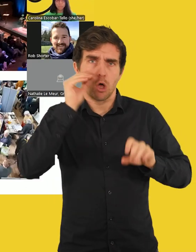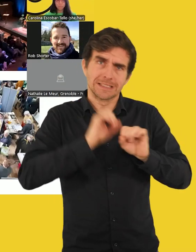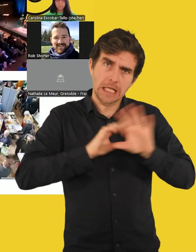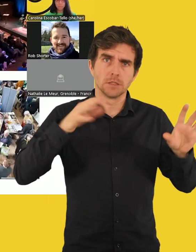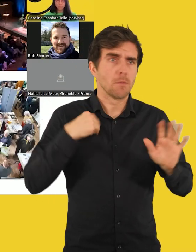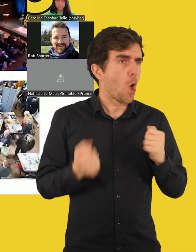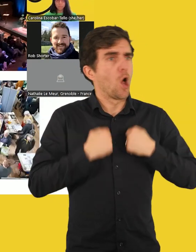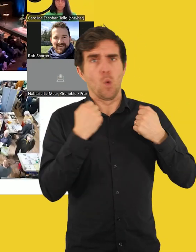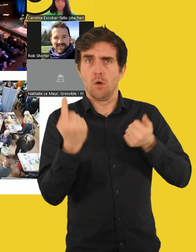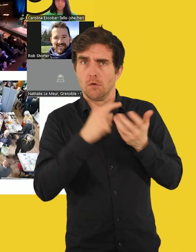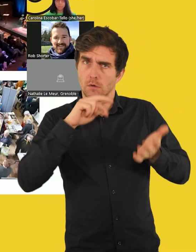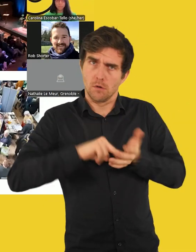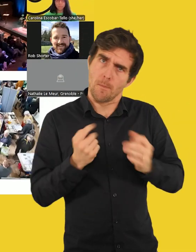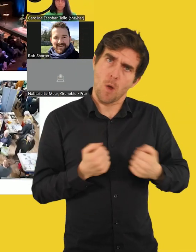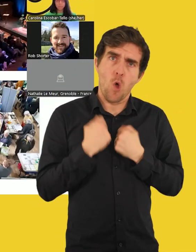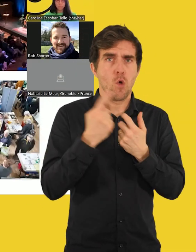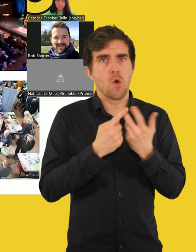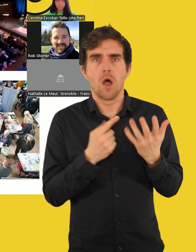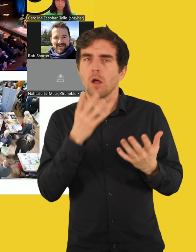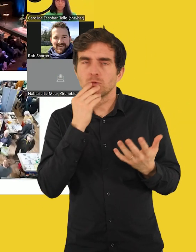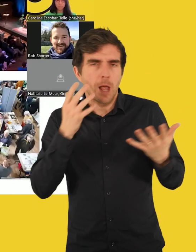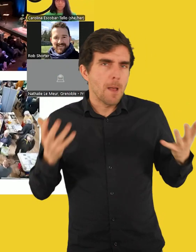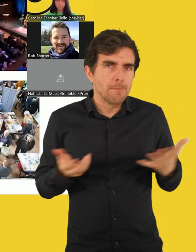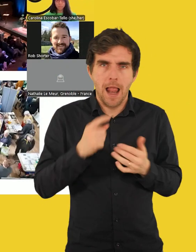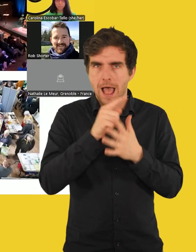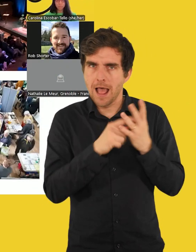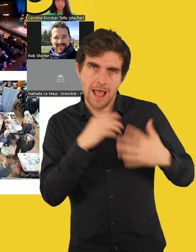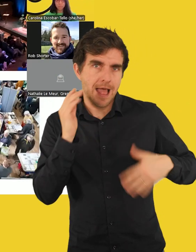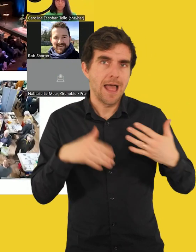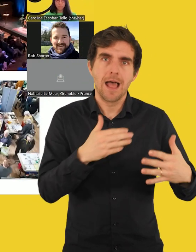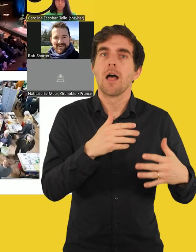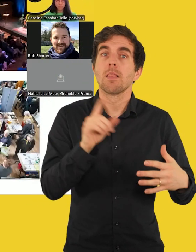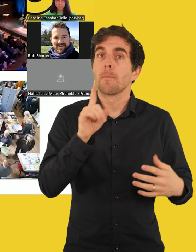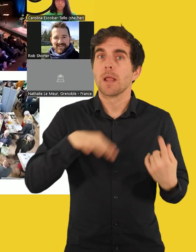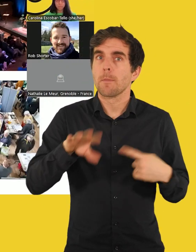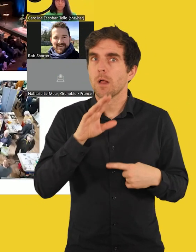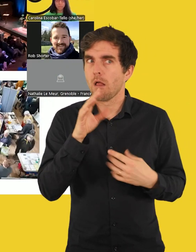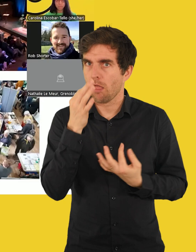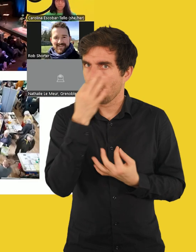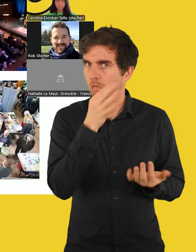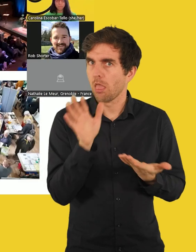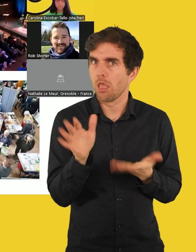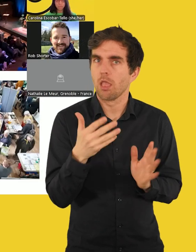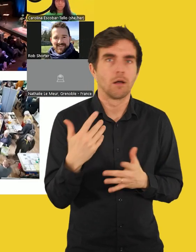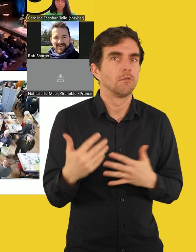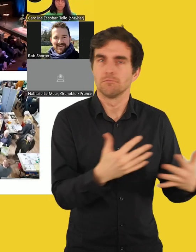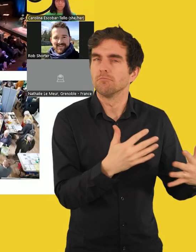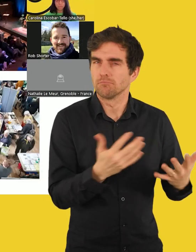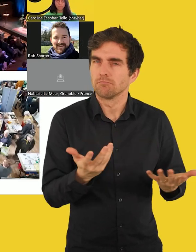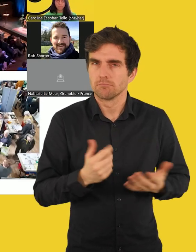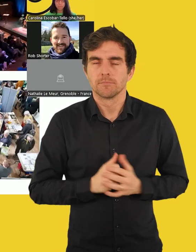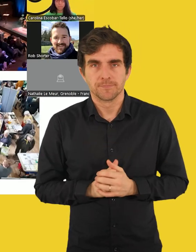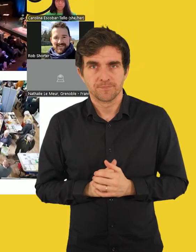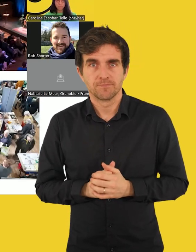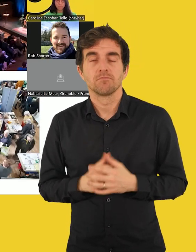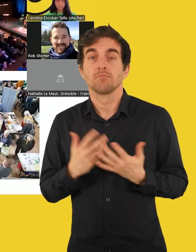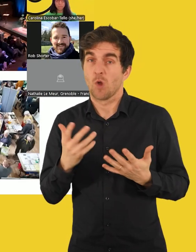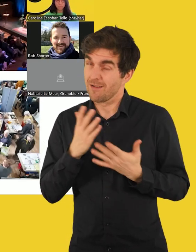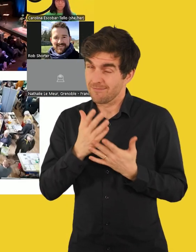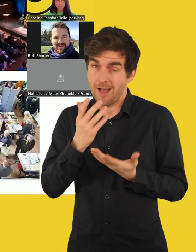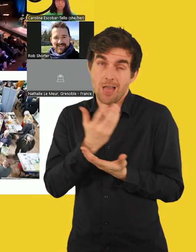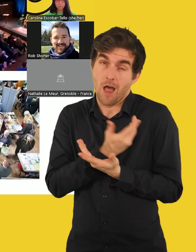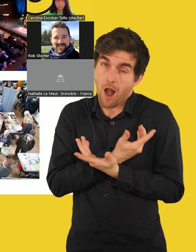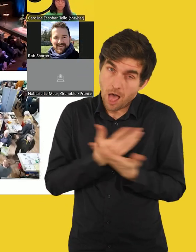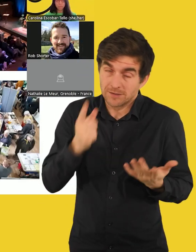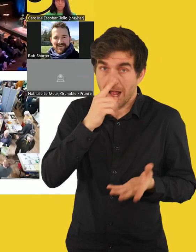own podcast. So using playfulness, irresistibility, so that people are drawn to this table. I